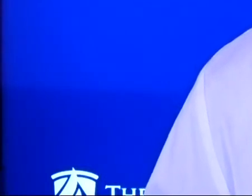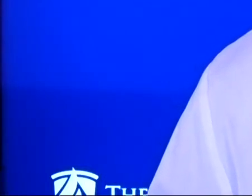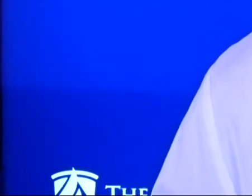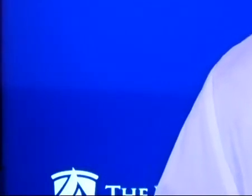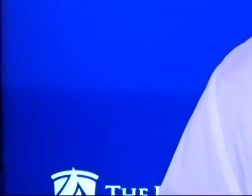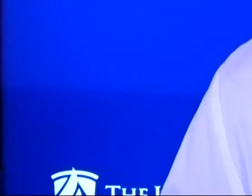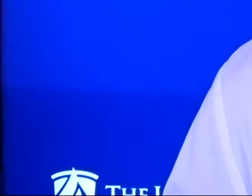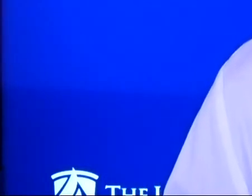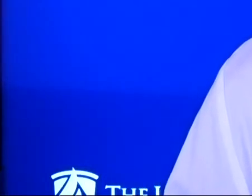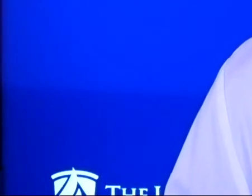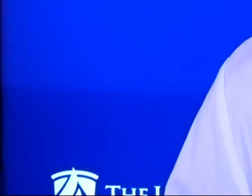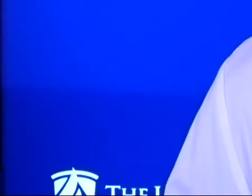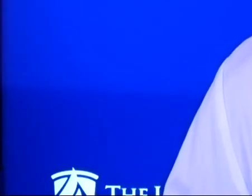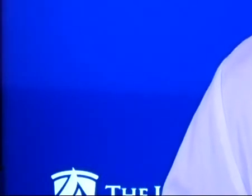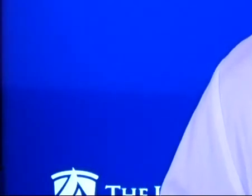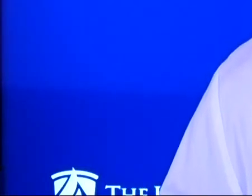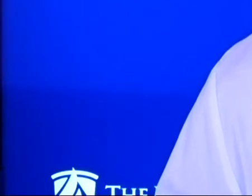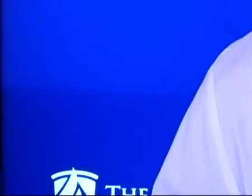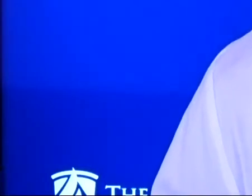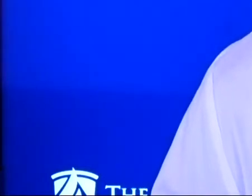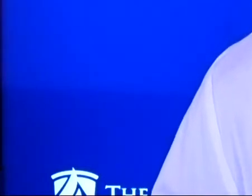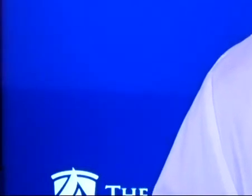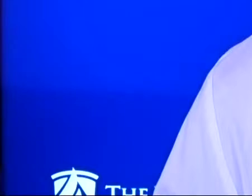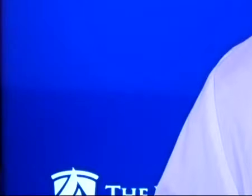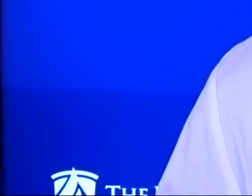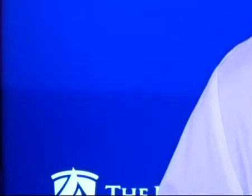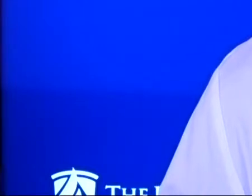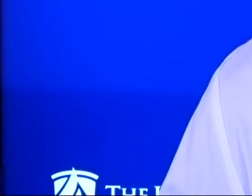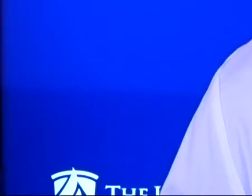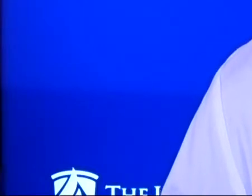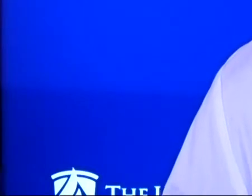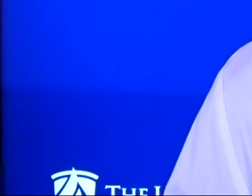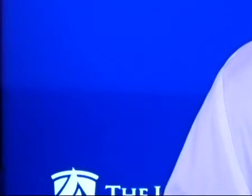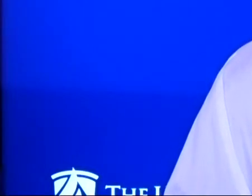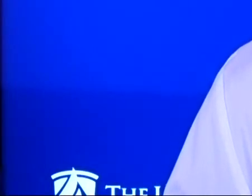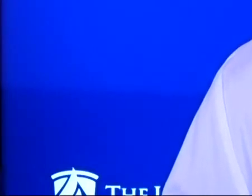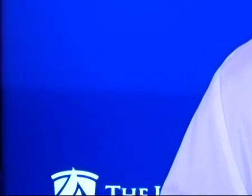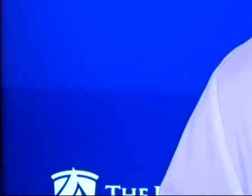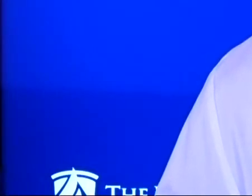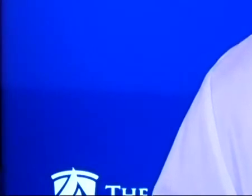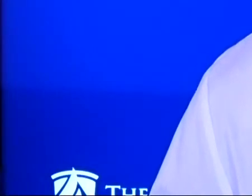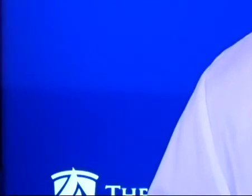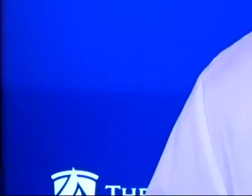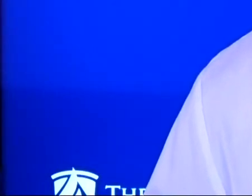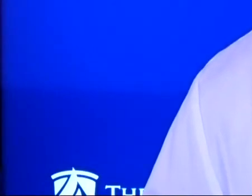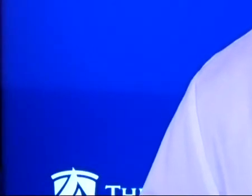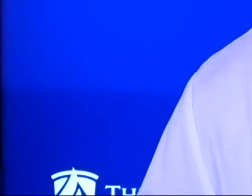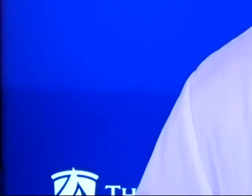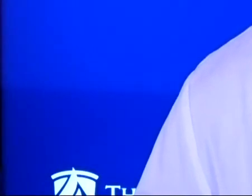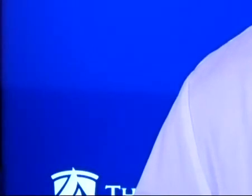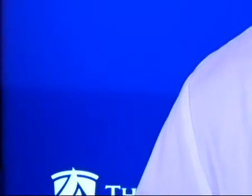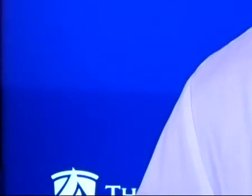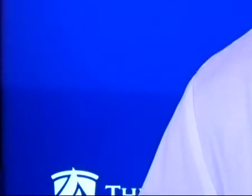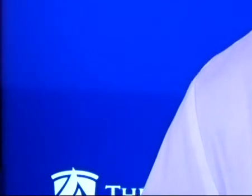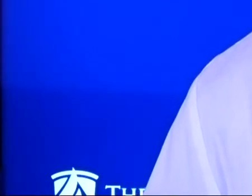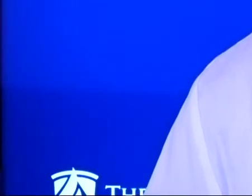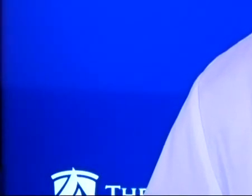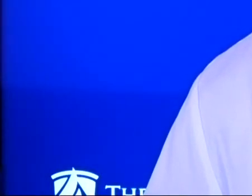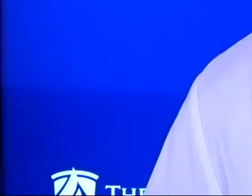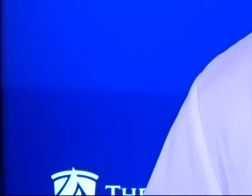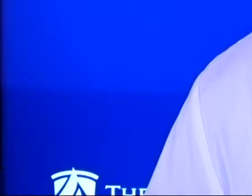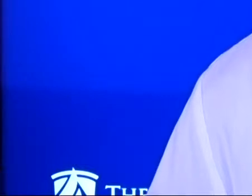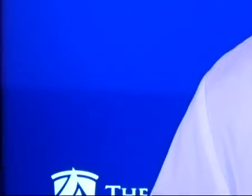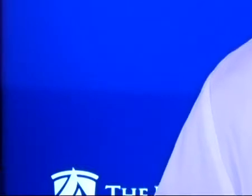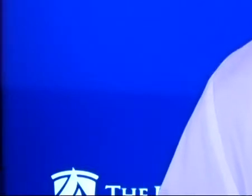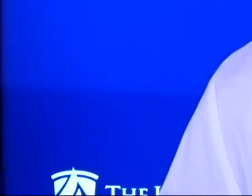adults, again, non-immunocompromised, so immunocompetent adults 50 and over are able to get an additional